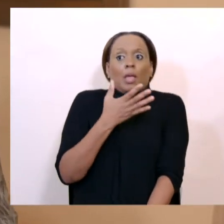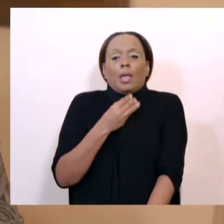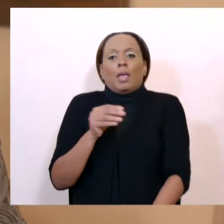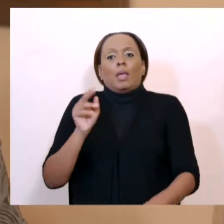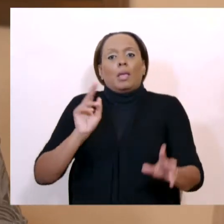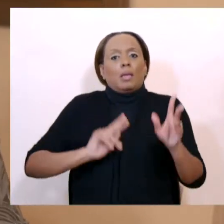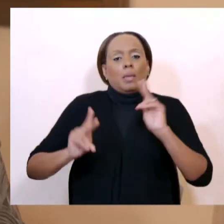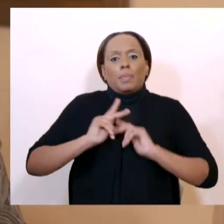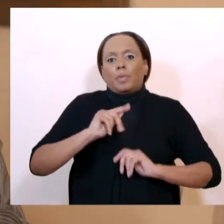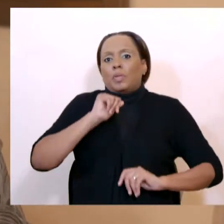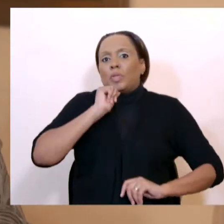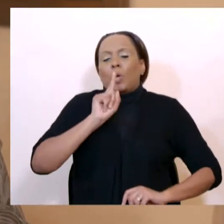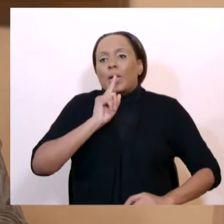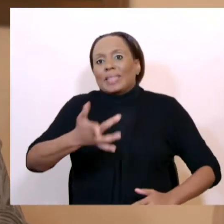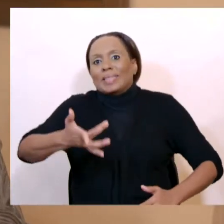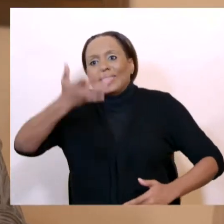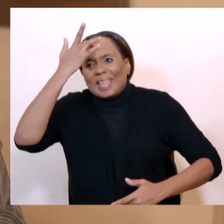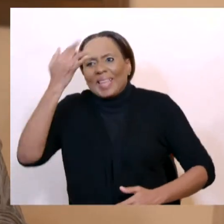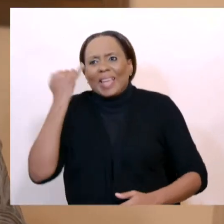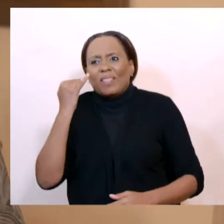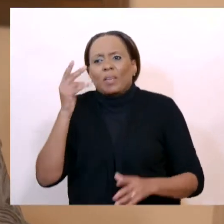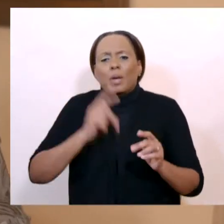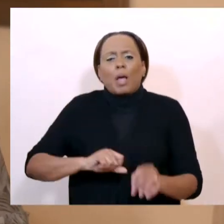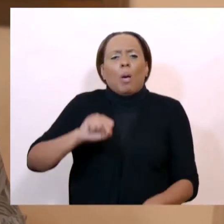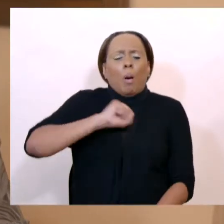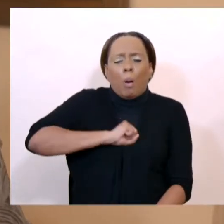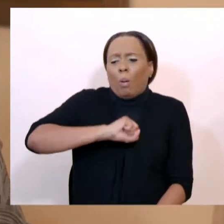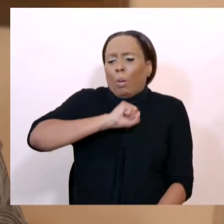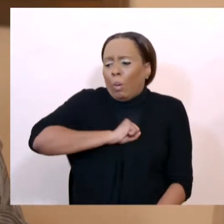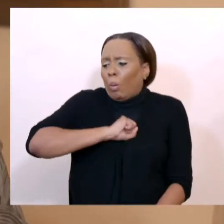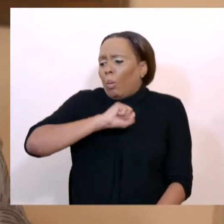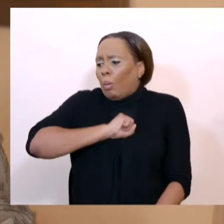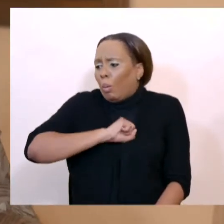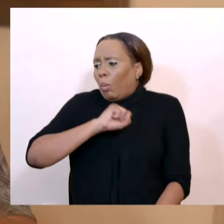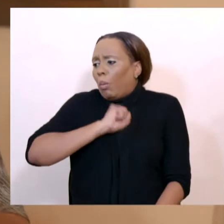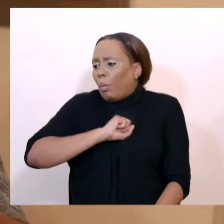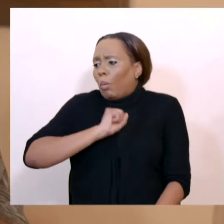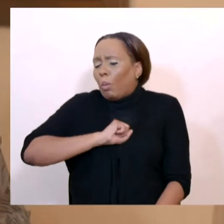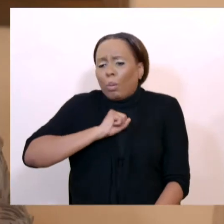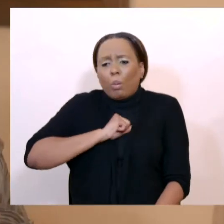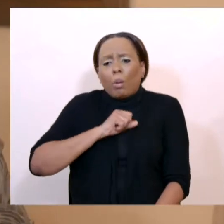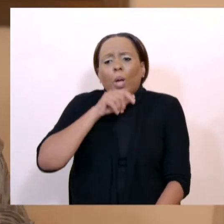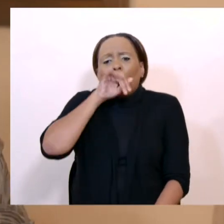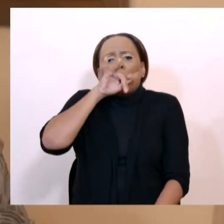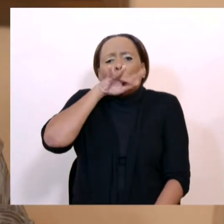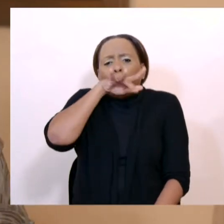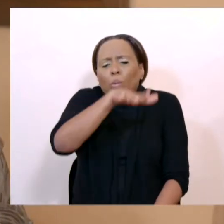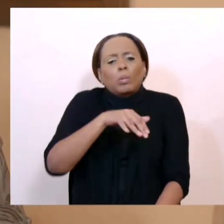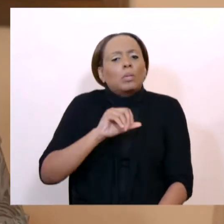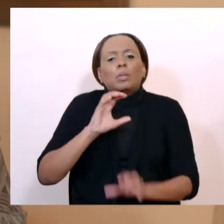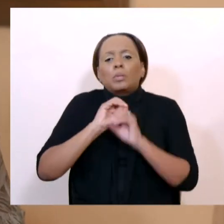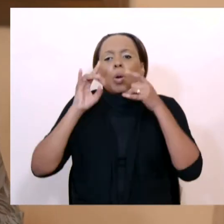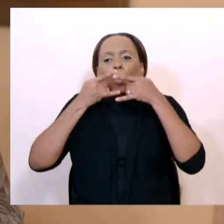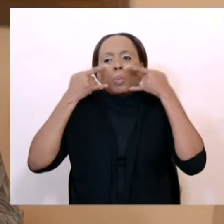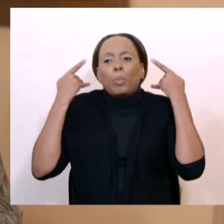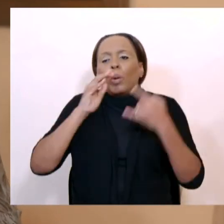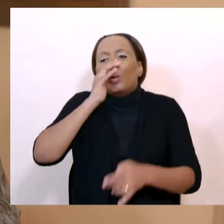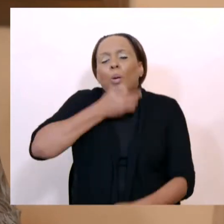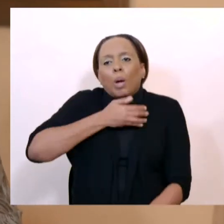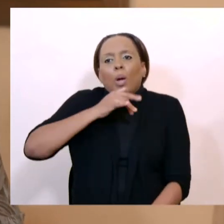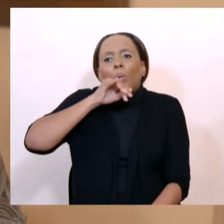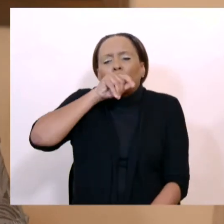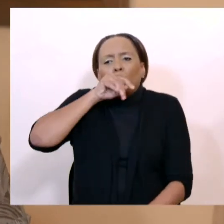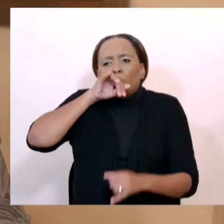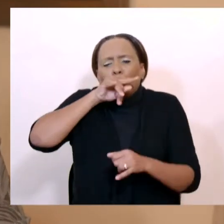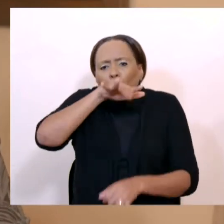ill, a person going around coughing and not using anything, spreading all the germs around, in a